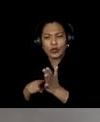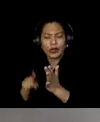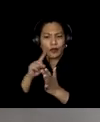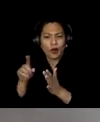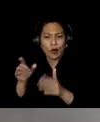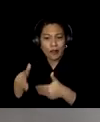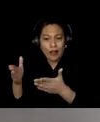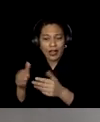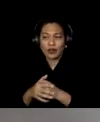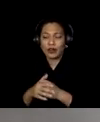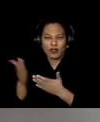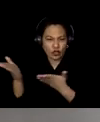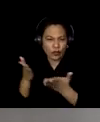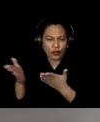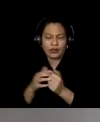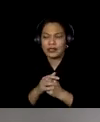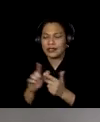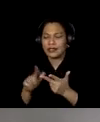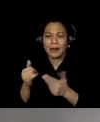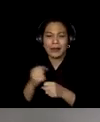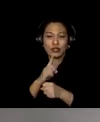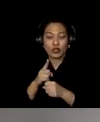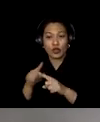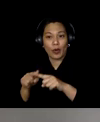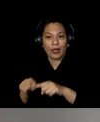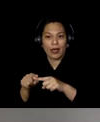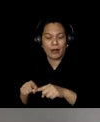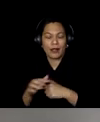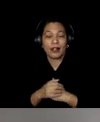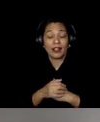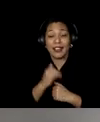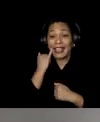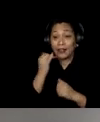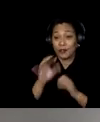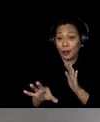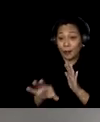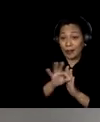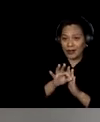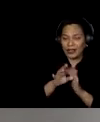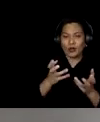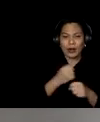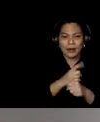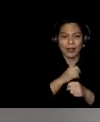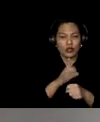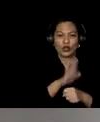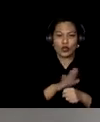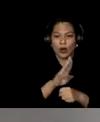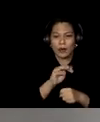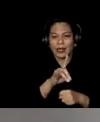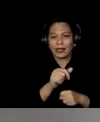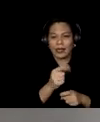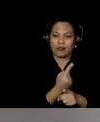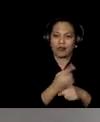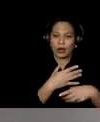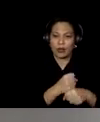fast and reliable. And then whatever you do pick, you just wanna make sure all your media is properly compressed to make